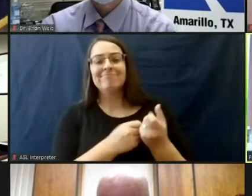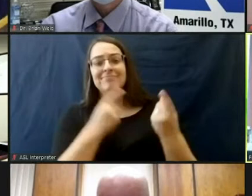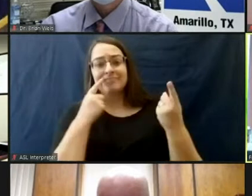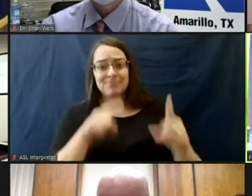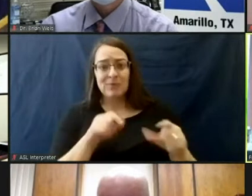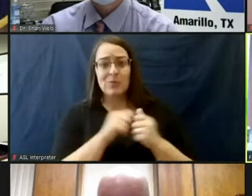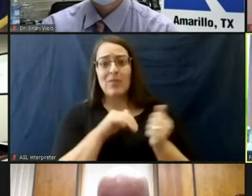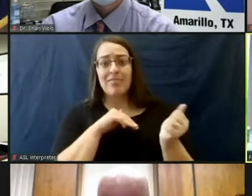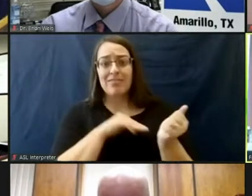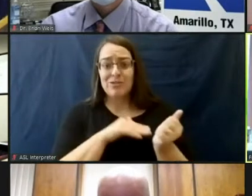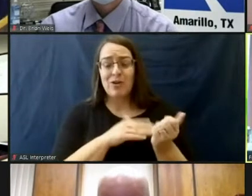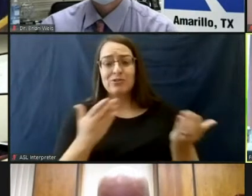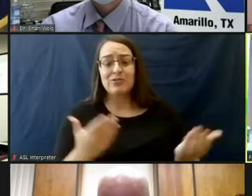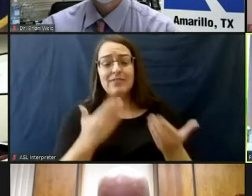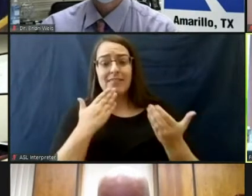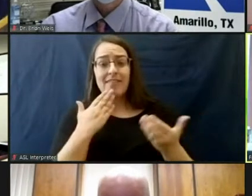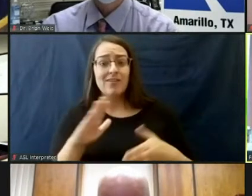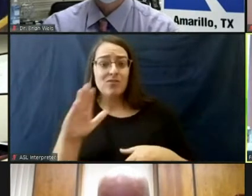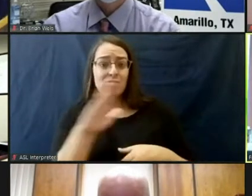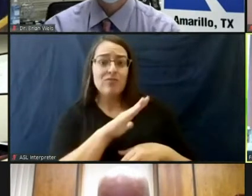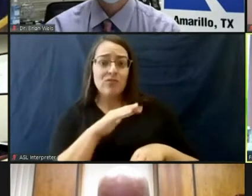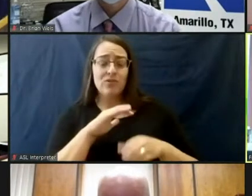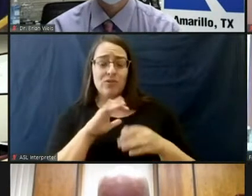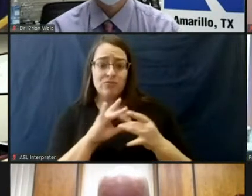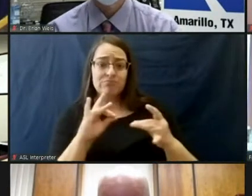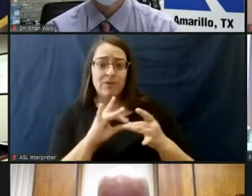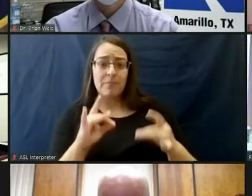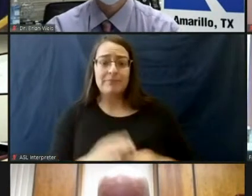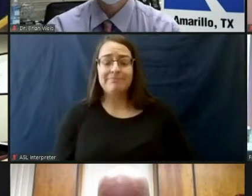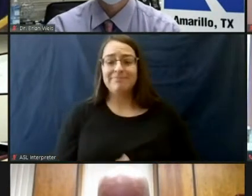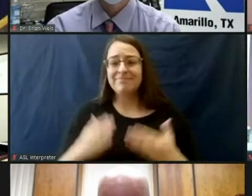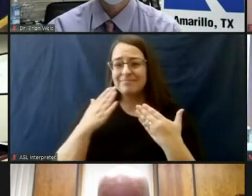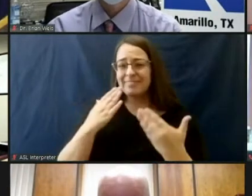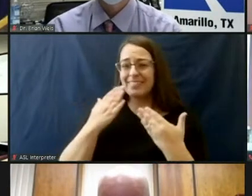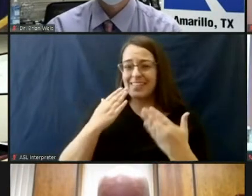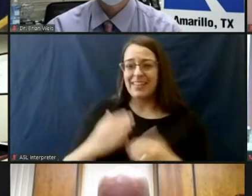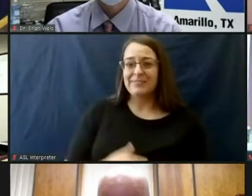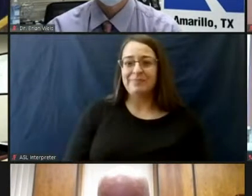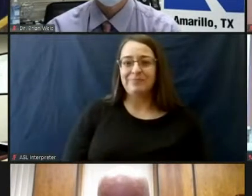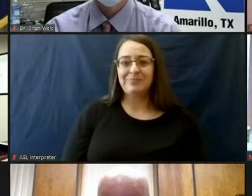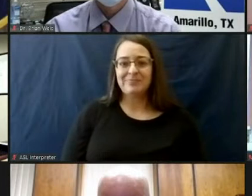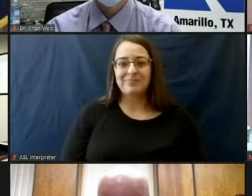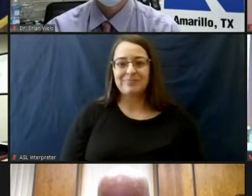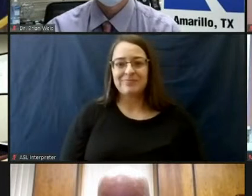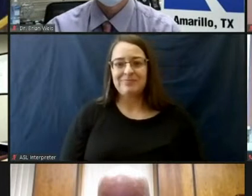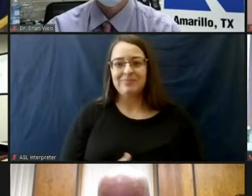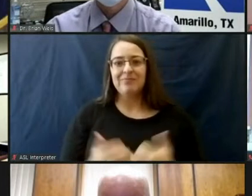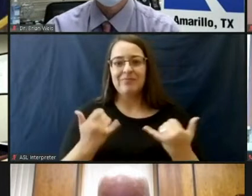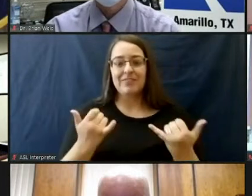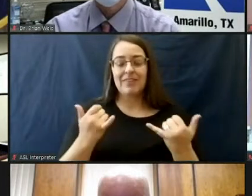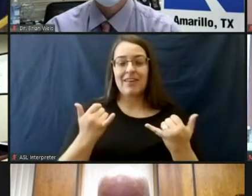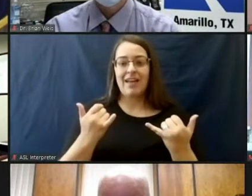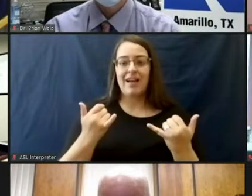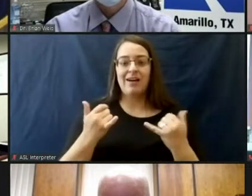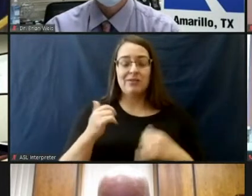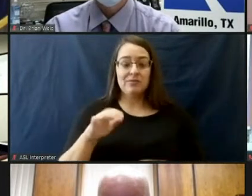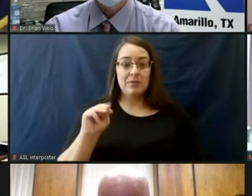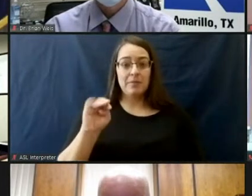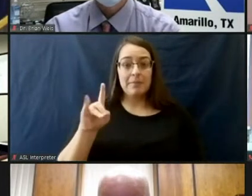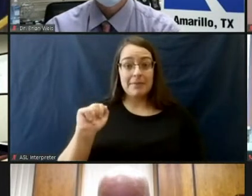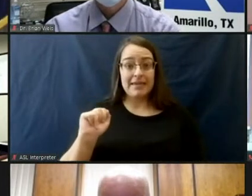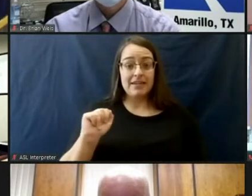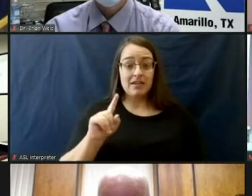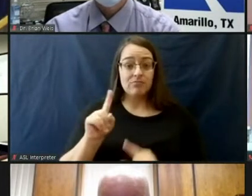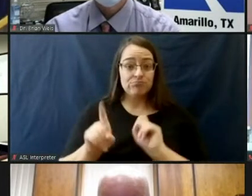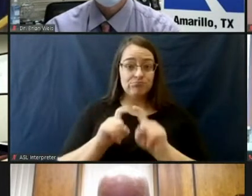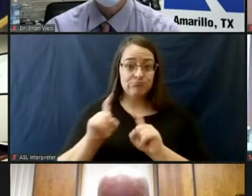professionals, and thank you so much. Thank you, Mayor Pro Tem. Let's now go to members of our media who are in attendance.